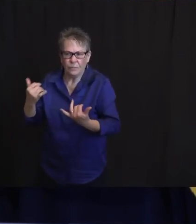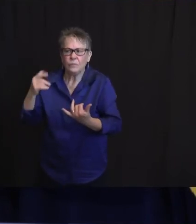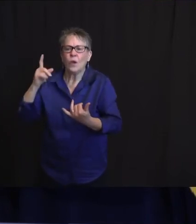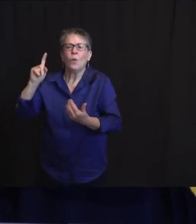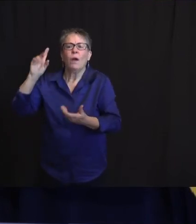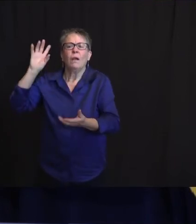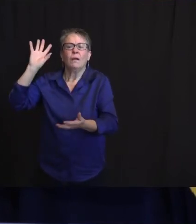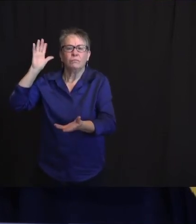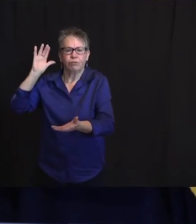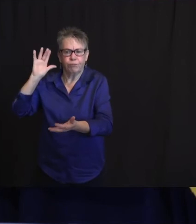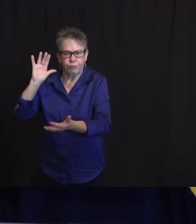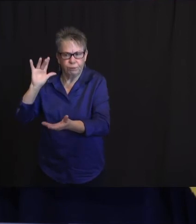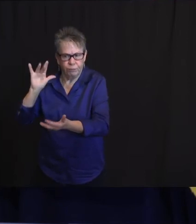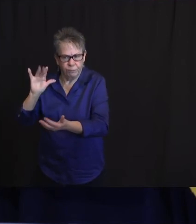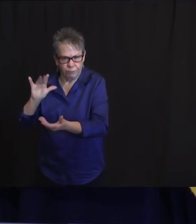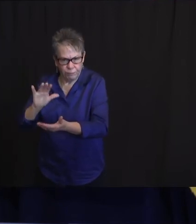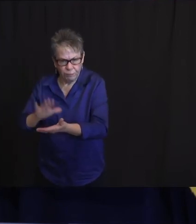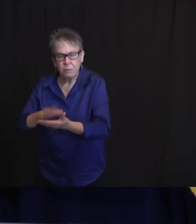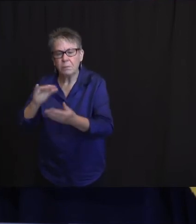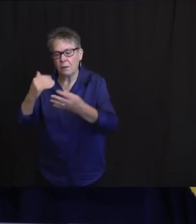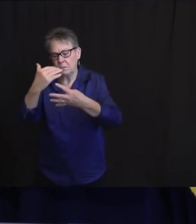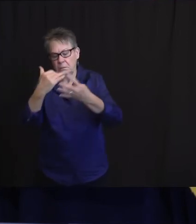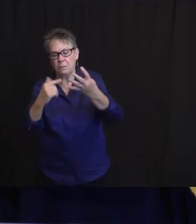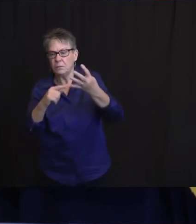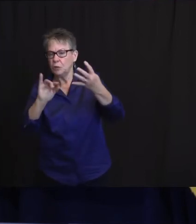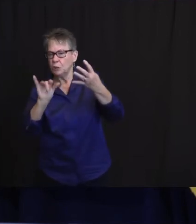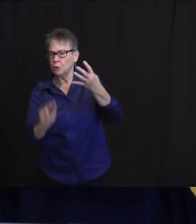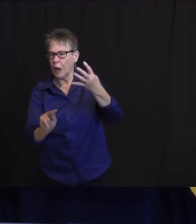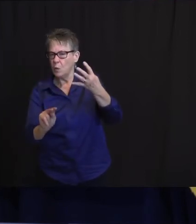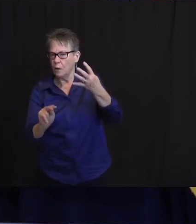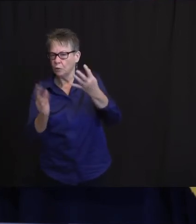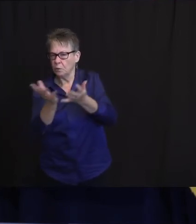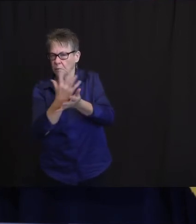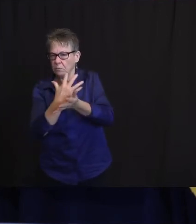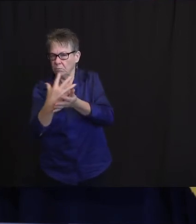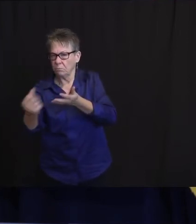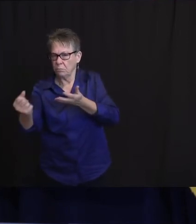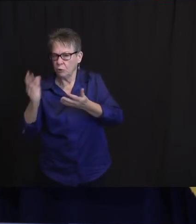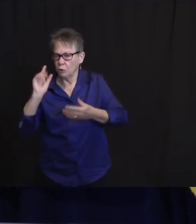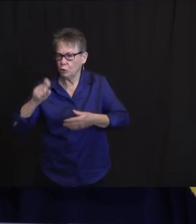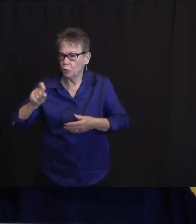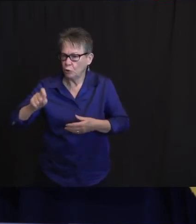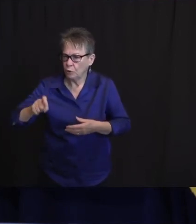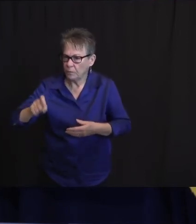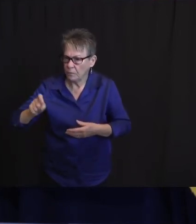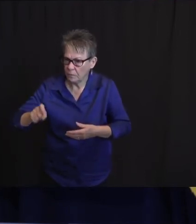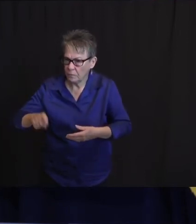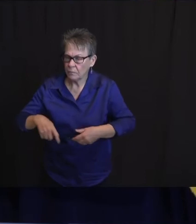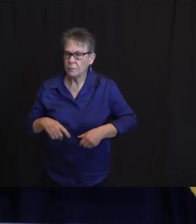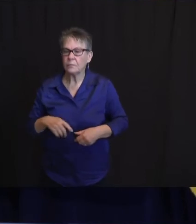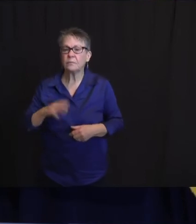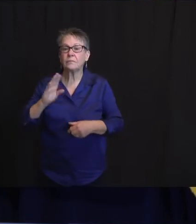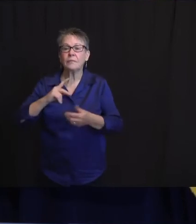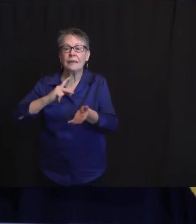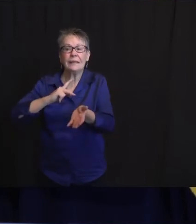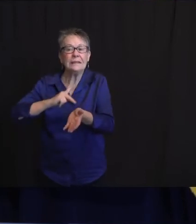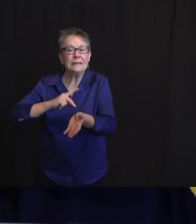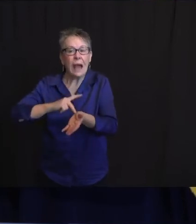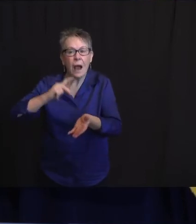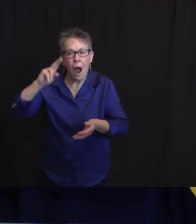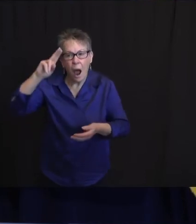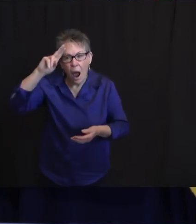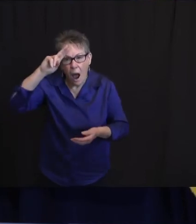180,000 dose gap. Some of it is reporting. For example, I know that the psych hospitals are behind in their reporting. The